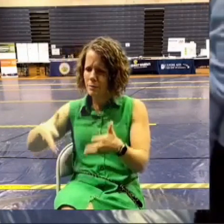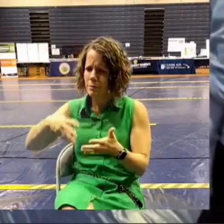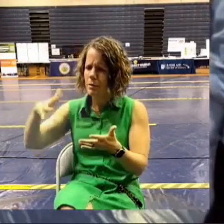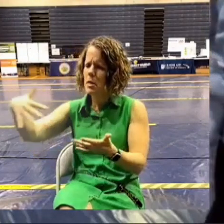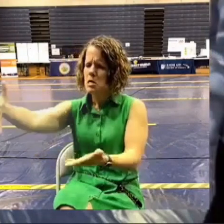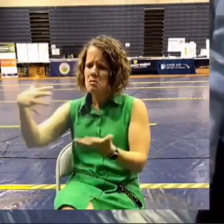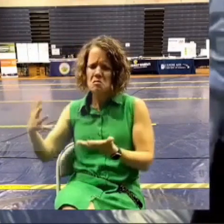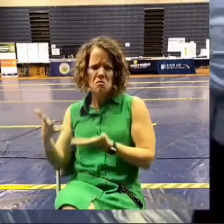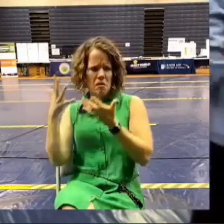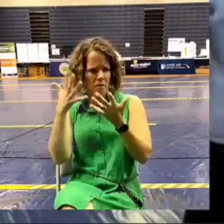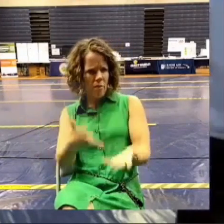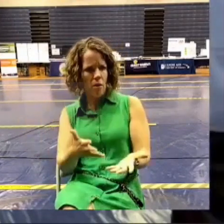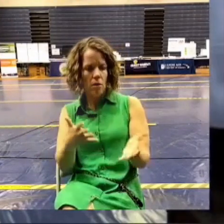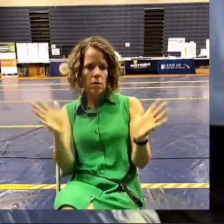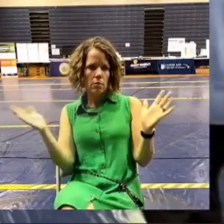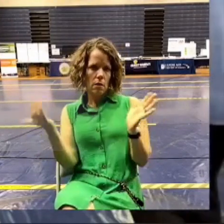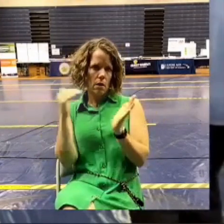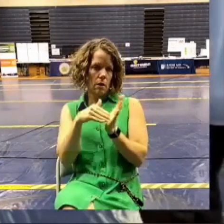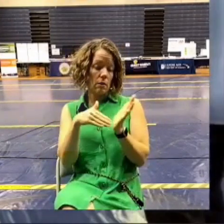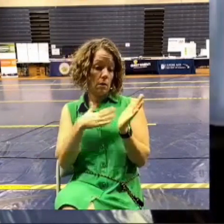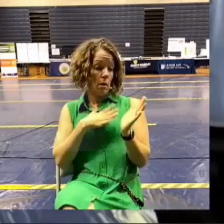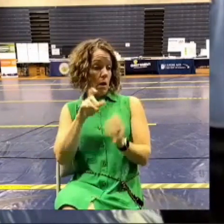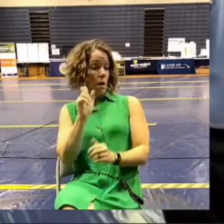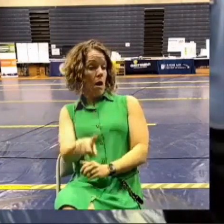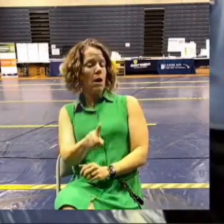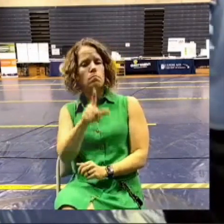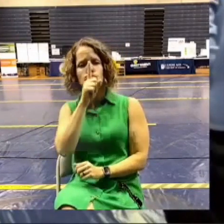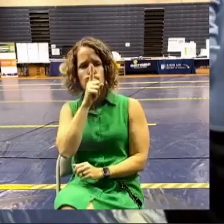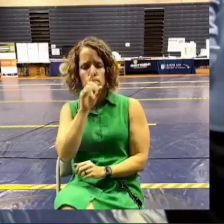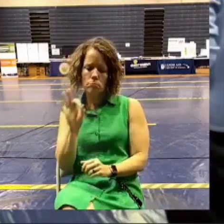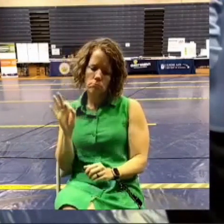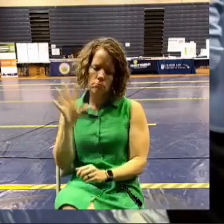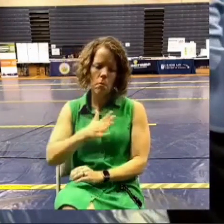a question, it's an opinion, and